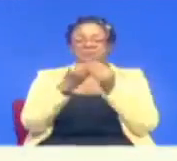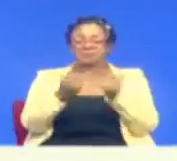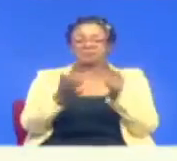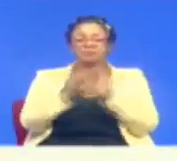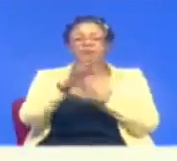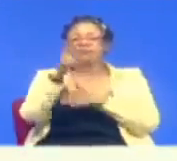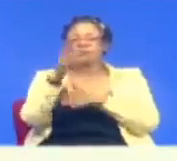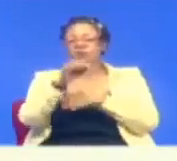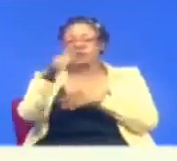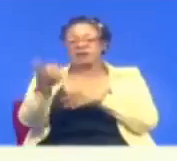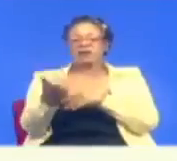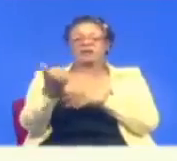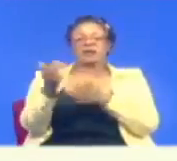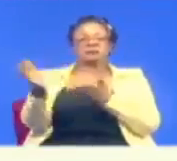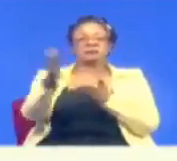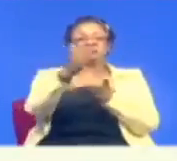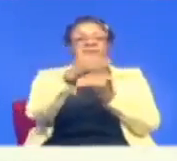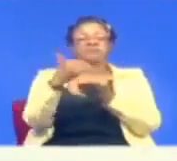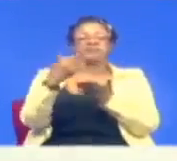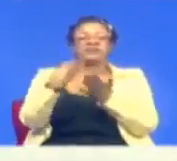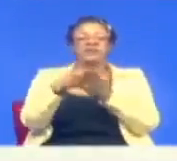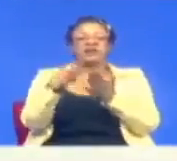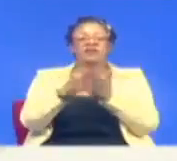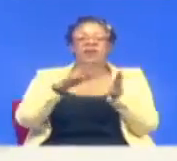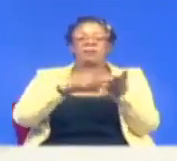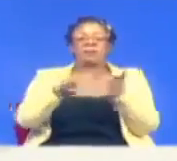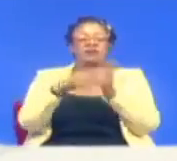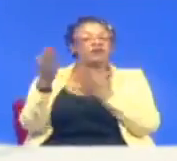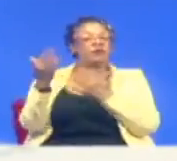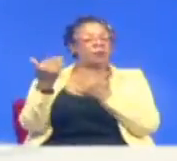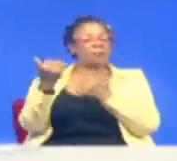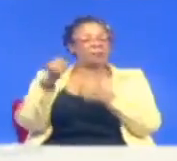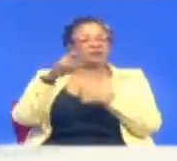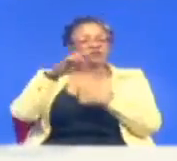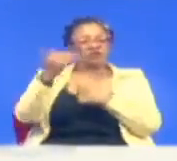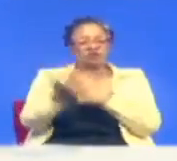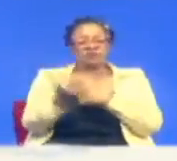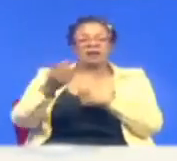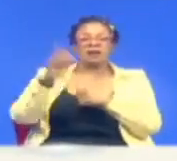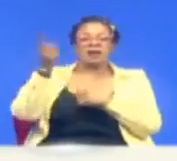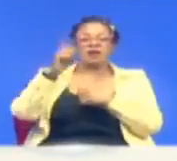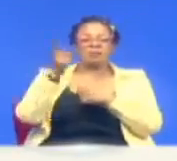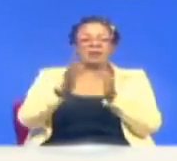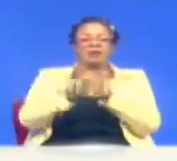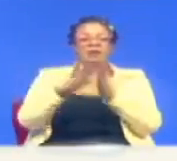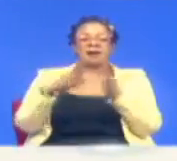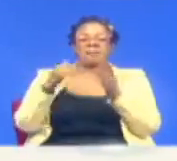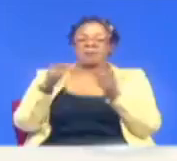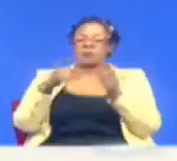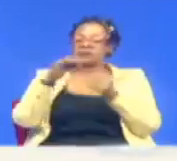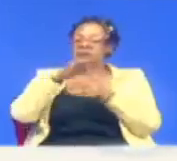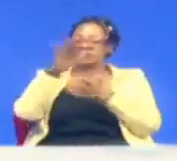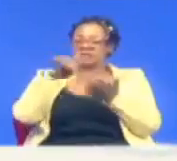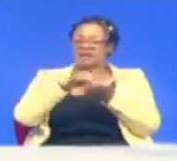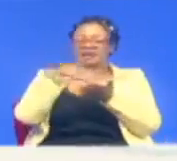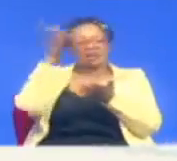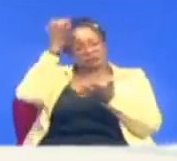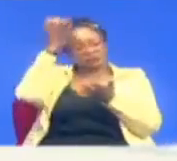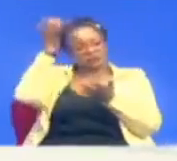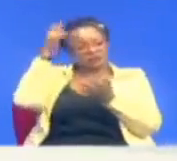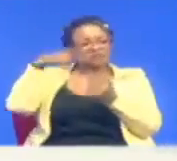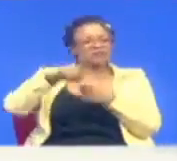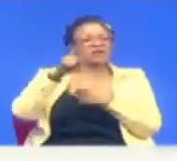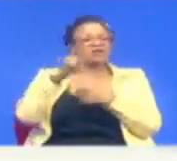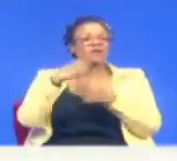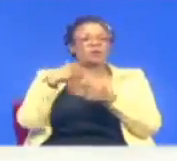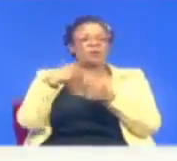20 other riders to raise funds for Project of Hope Children Home in Nairobi and Happy Reed Center in Eldoret. Kangangi is set to